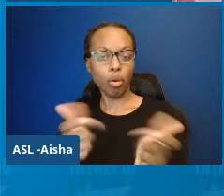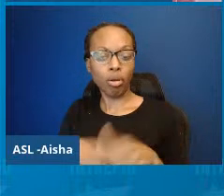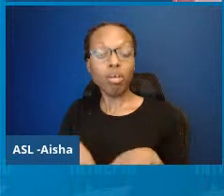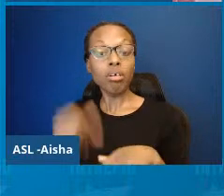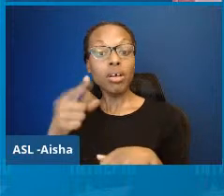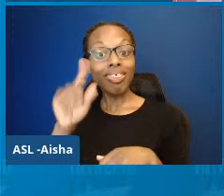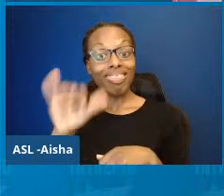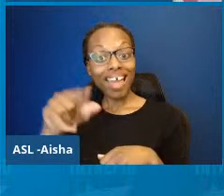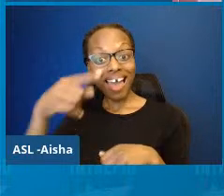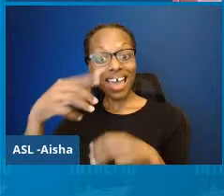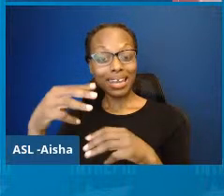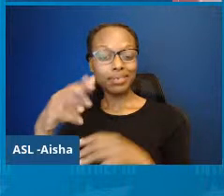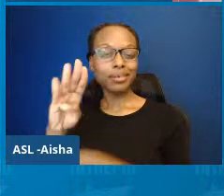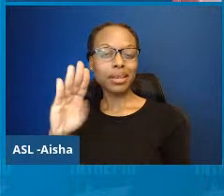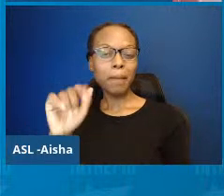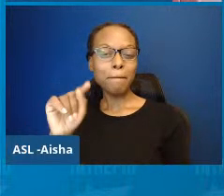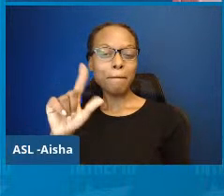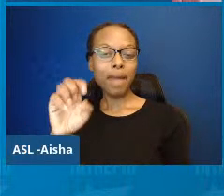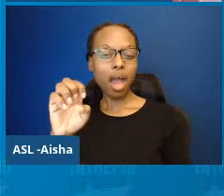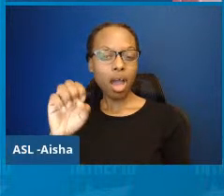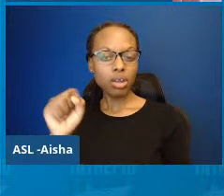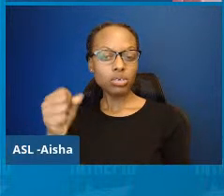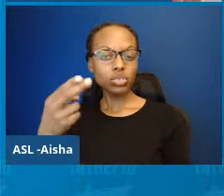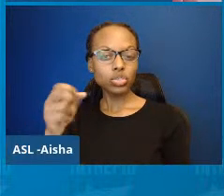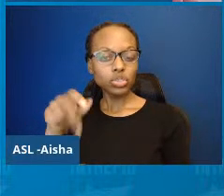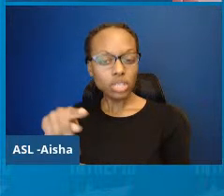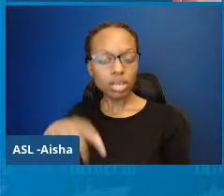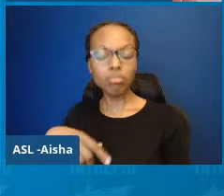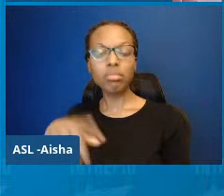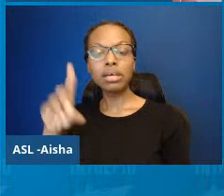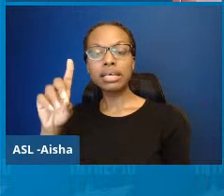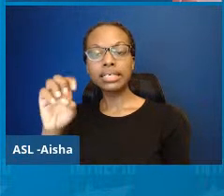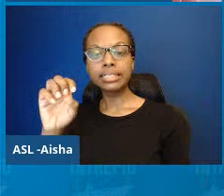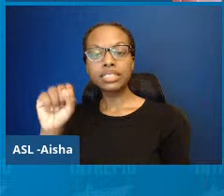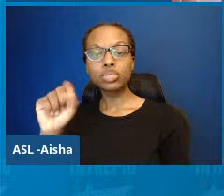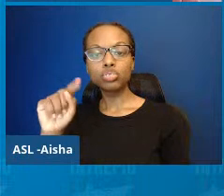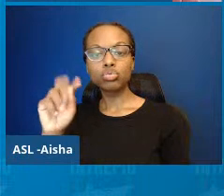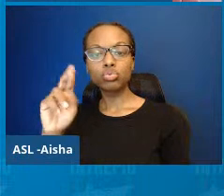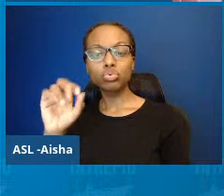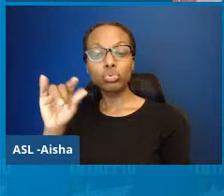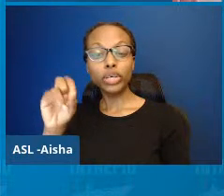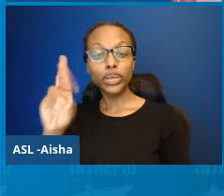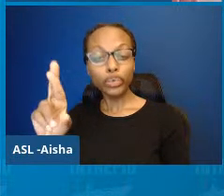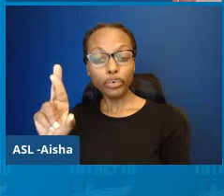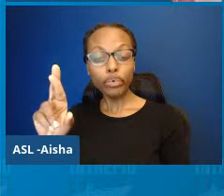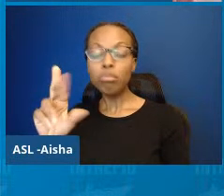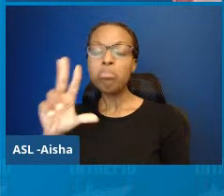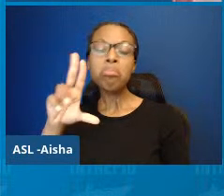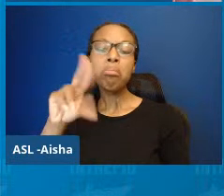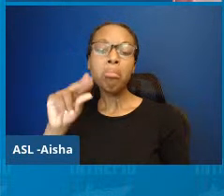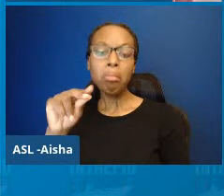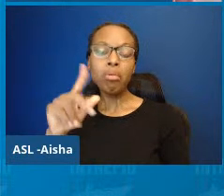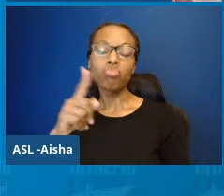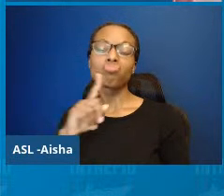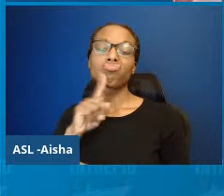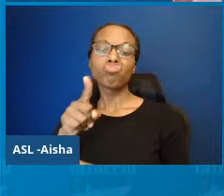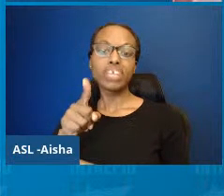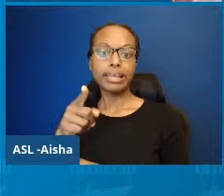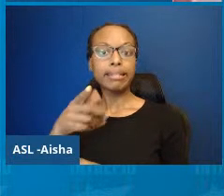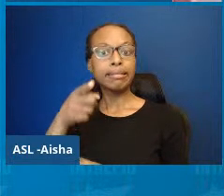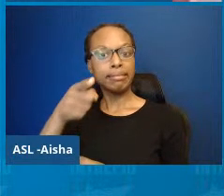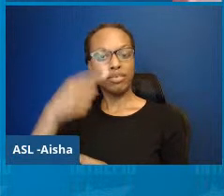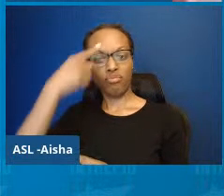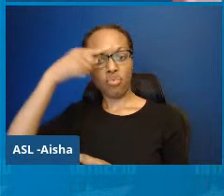destroyer. It was really, the main weapon was the aircraft, the airplanes. And some of the most popular ones in World War